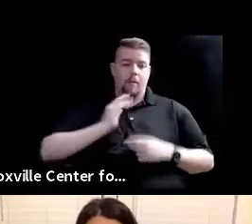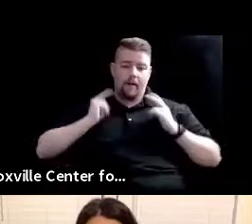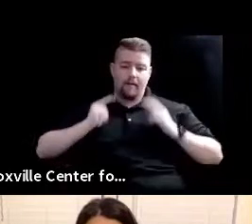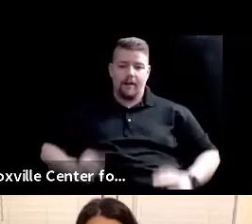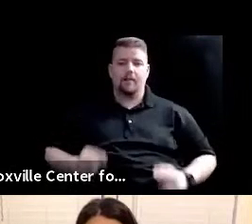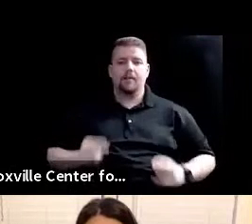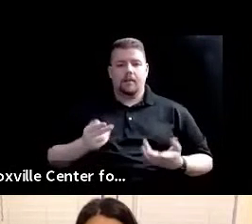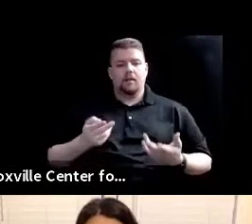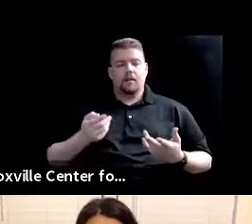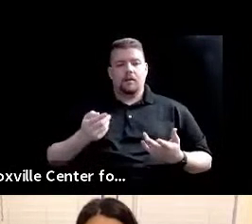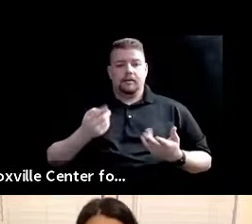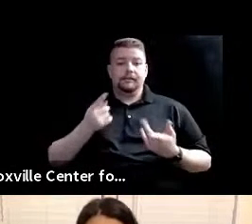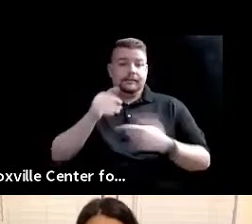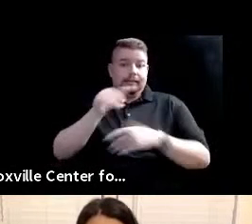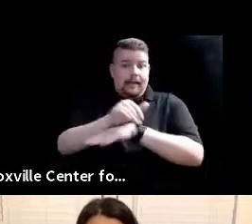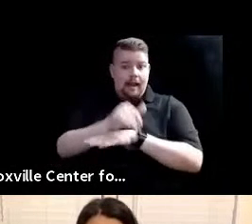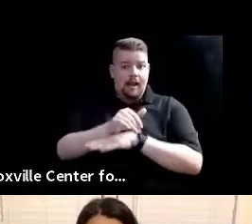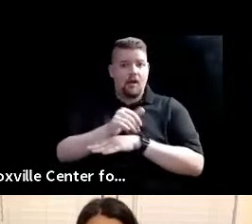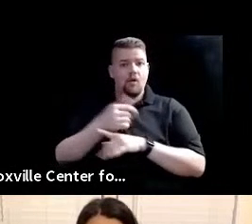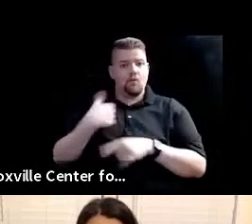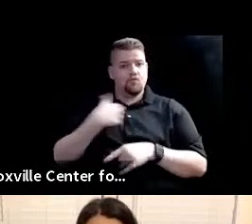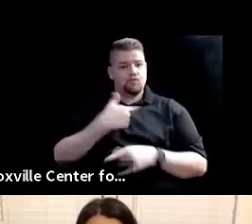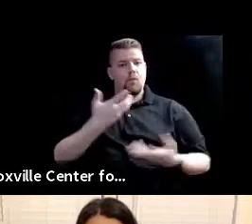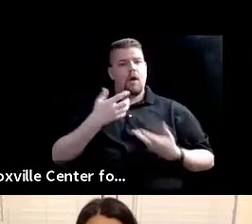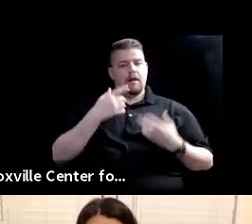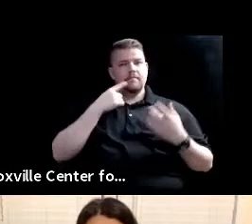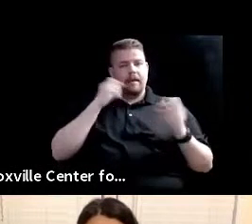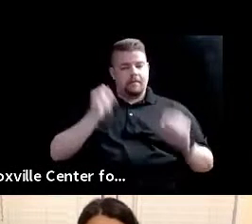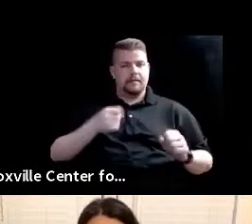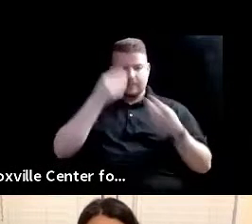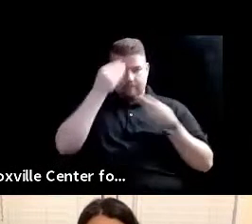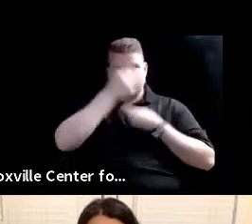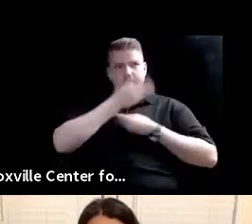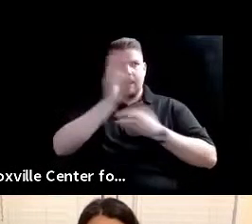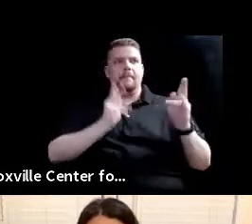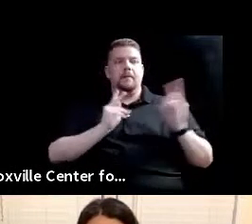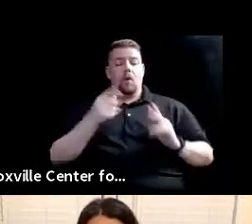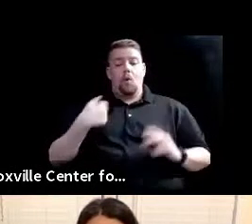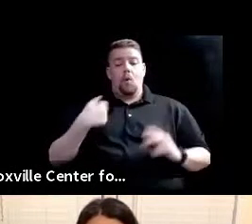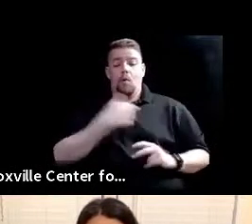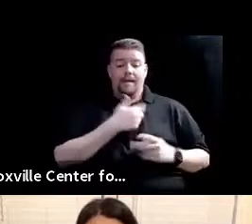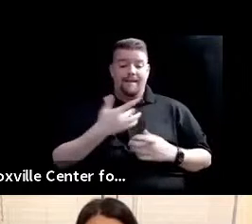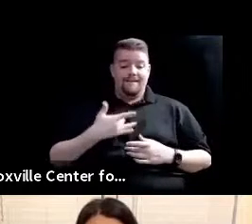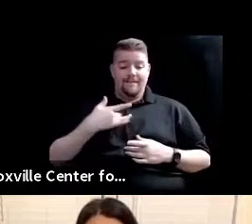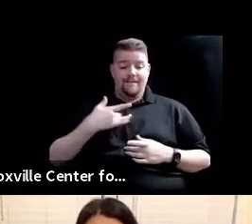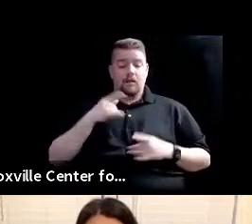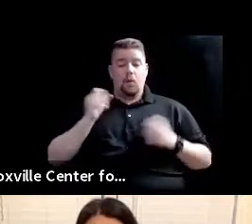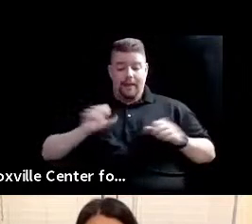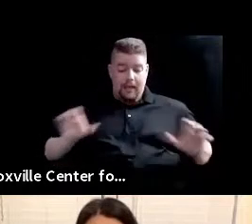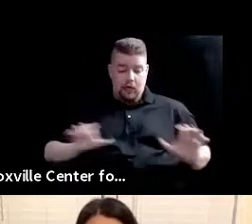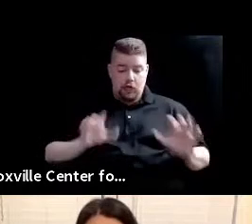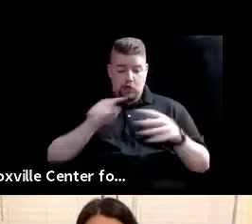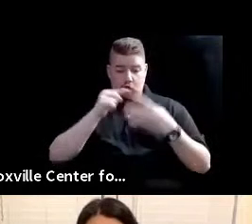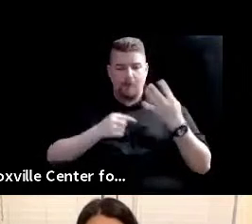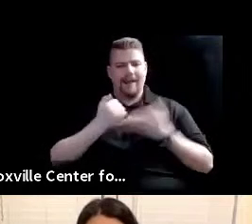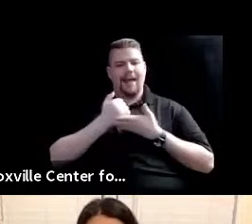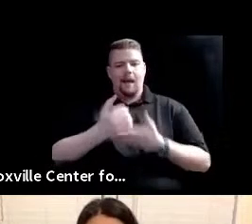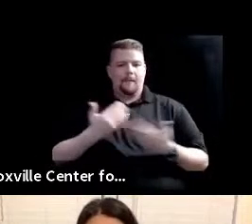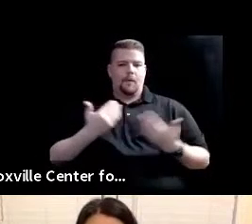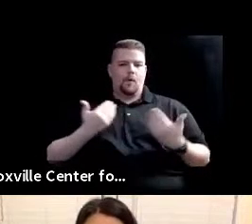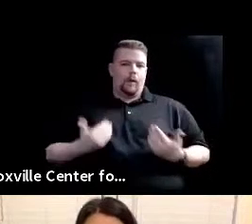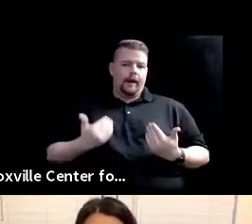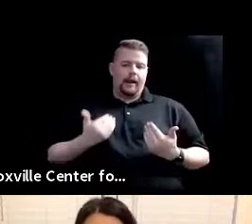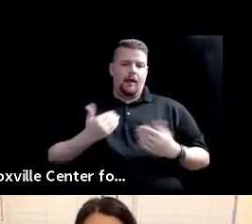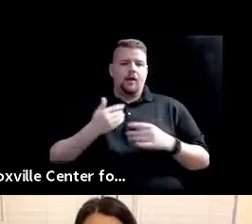to hear, tonight, be able to say to folks what we feel could be done to help out right now. We have